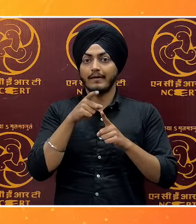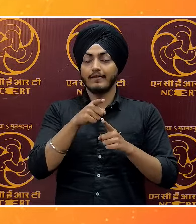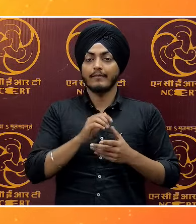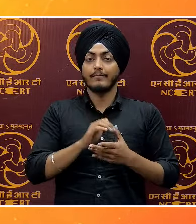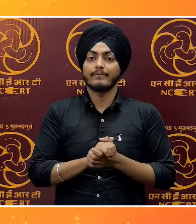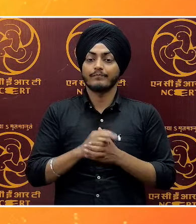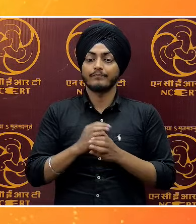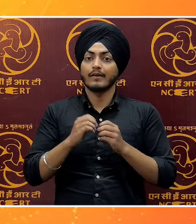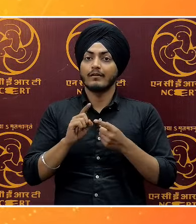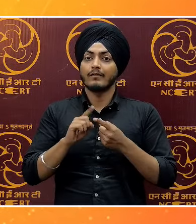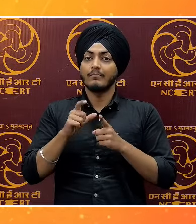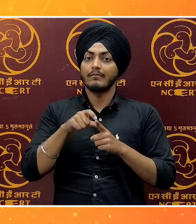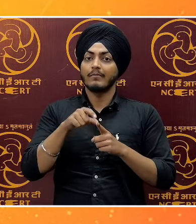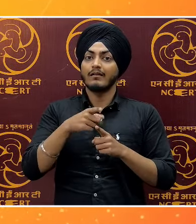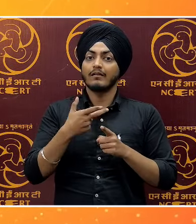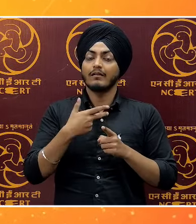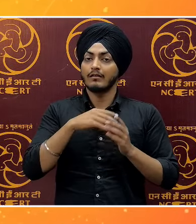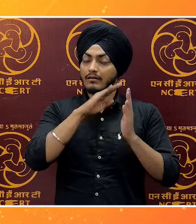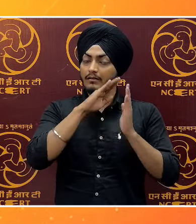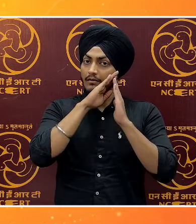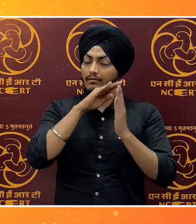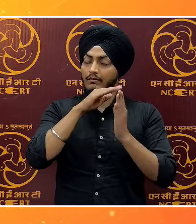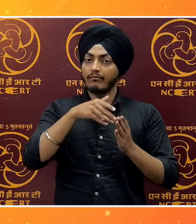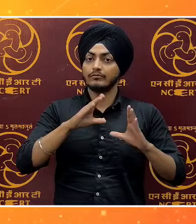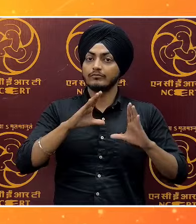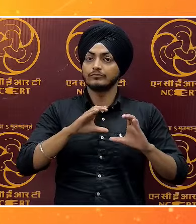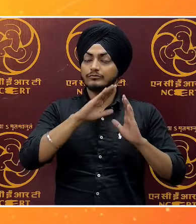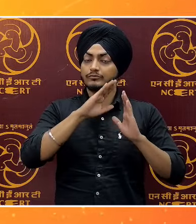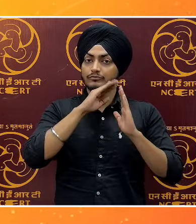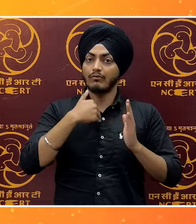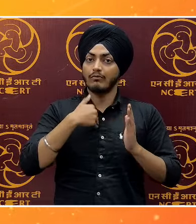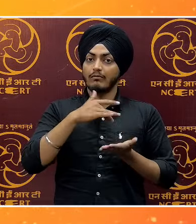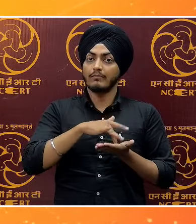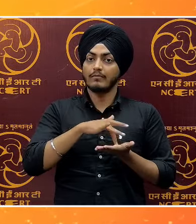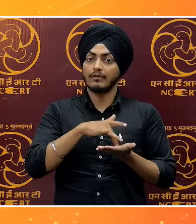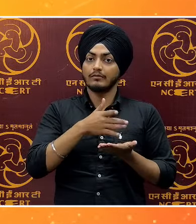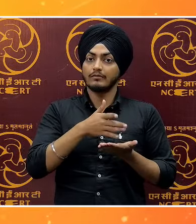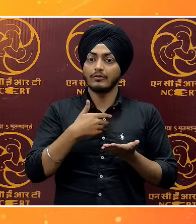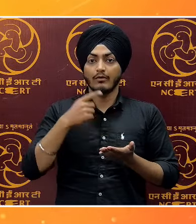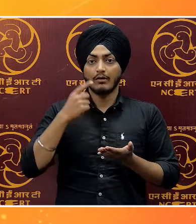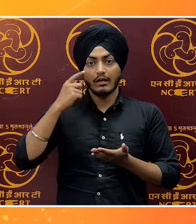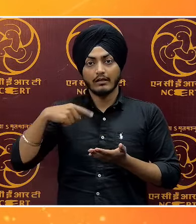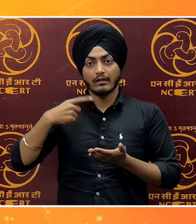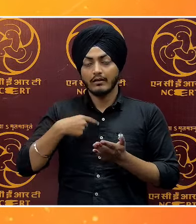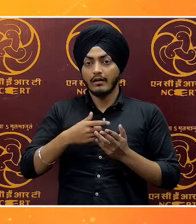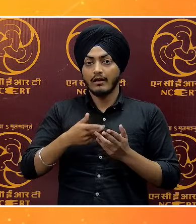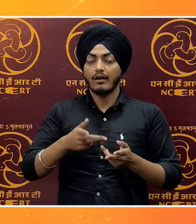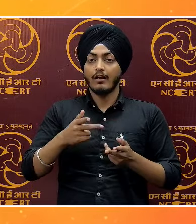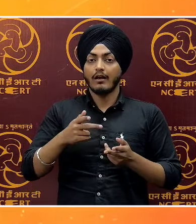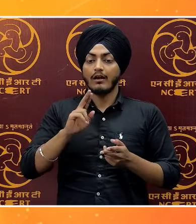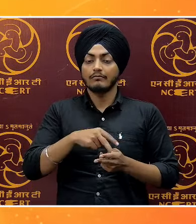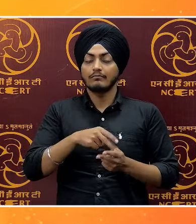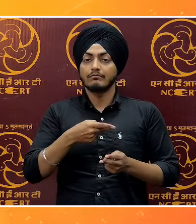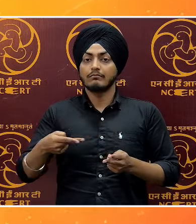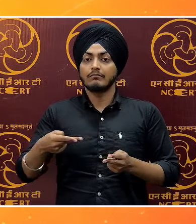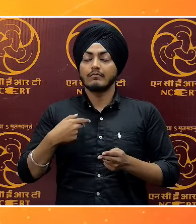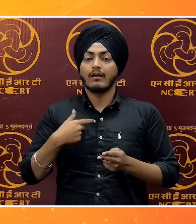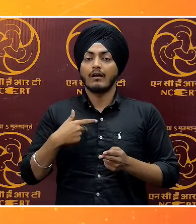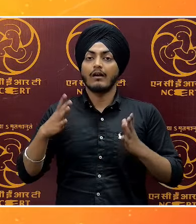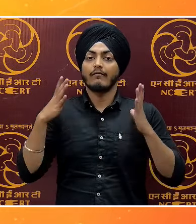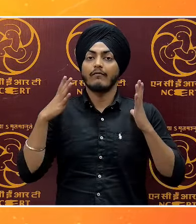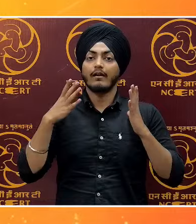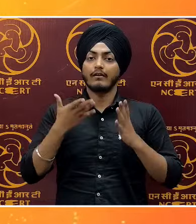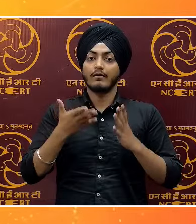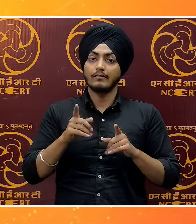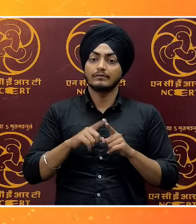A place to sleep. Yes. We use it on daily basis. True. We do rest on it, and on the bed we see many